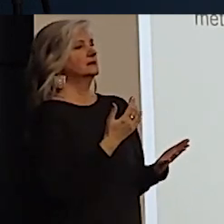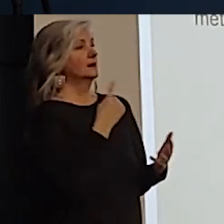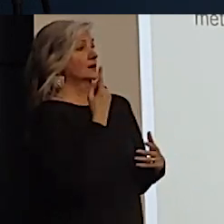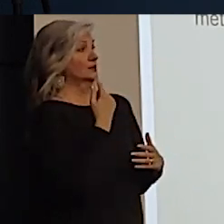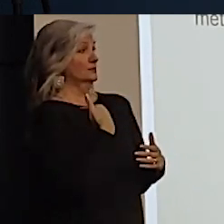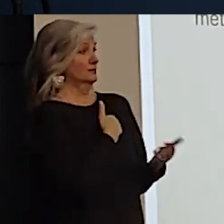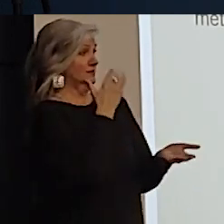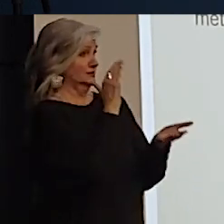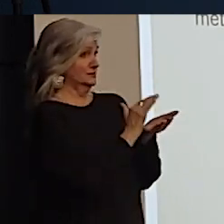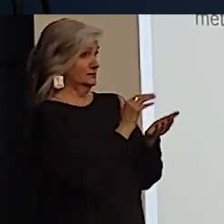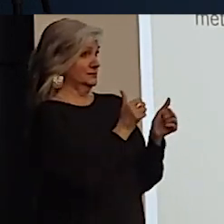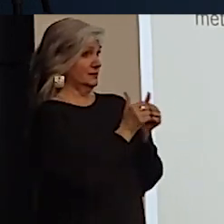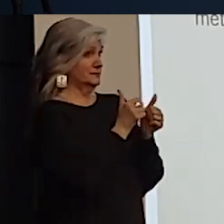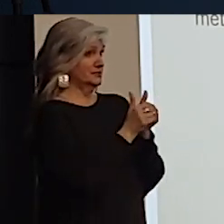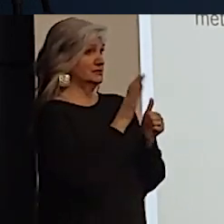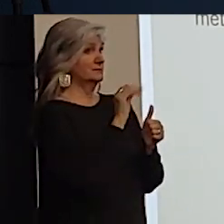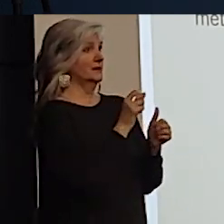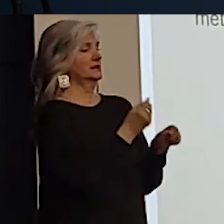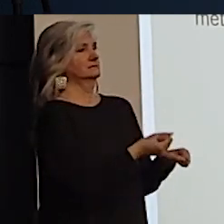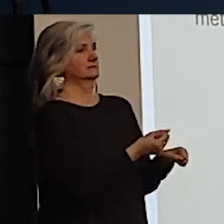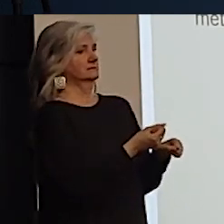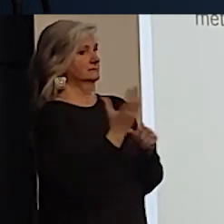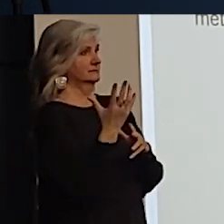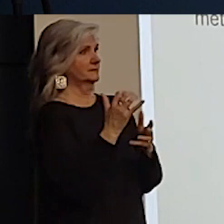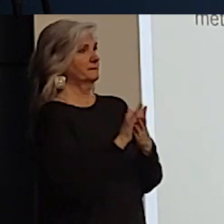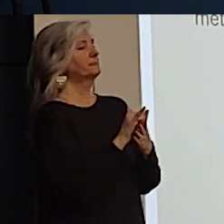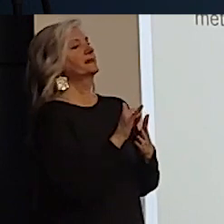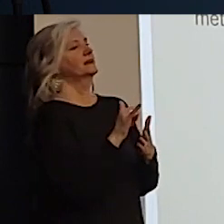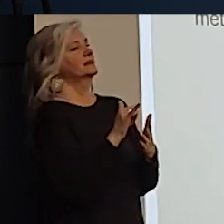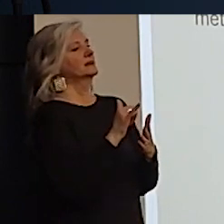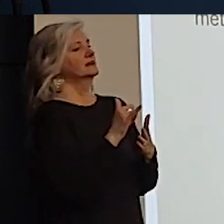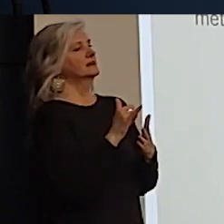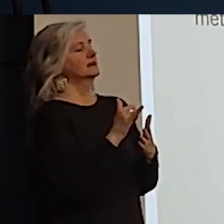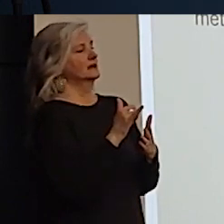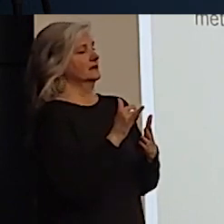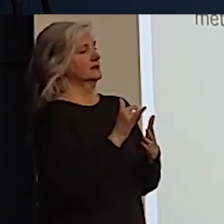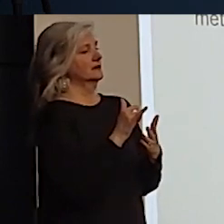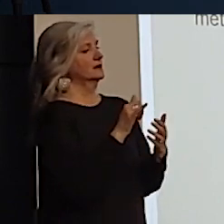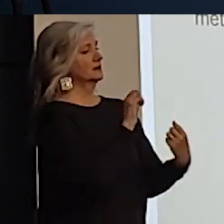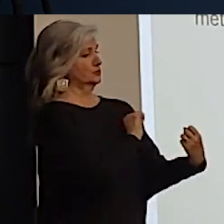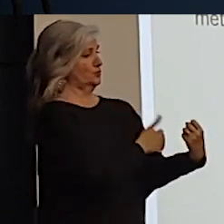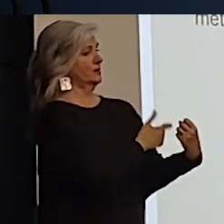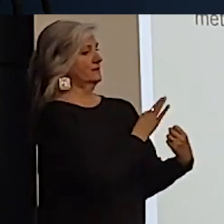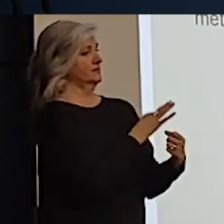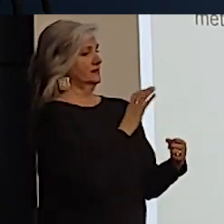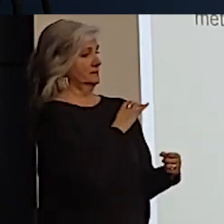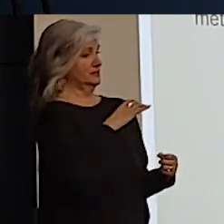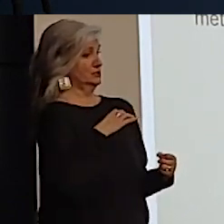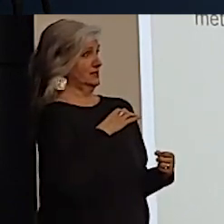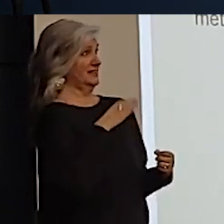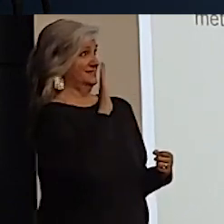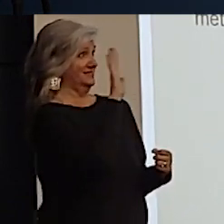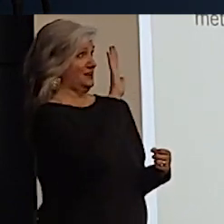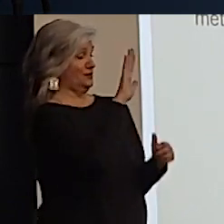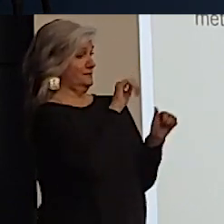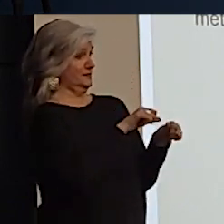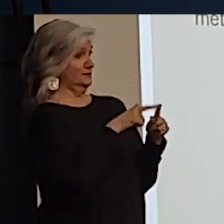reduce competition by removing the flexibility, discretion, authority of the commission and their ability to regulate these